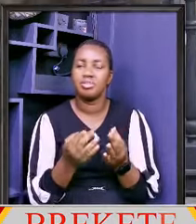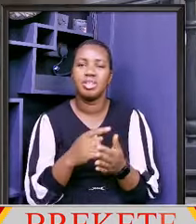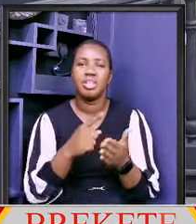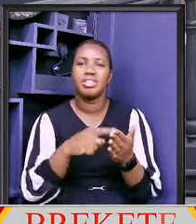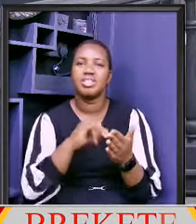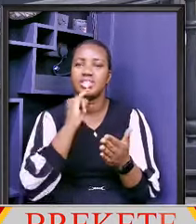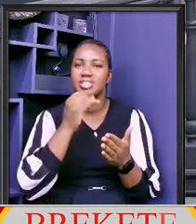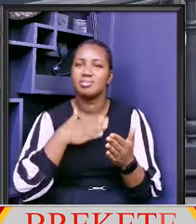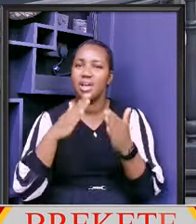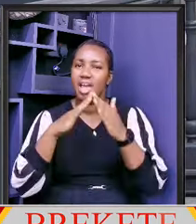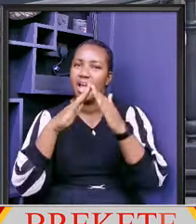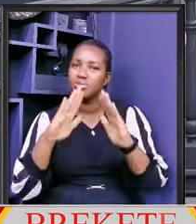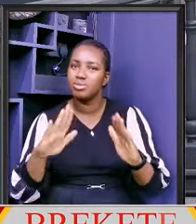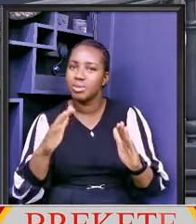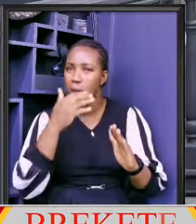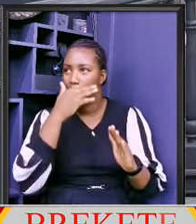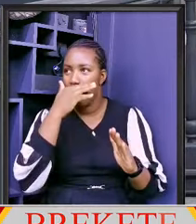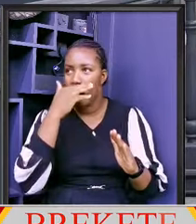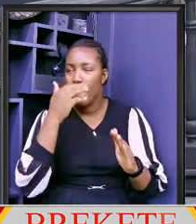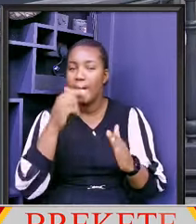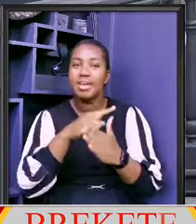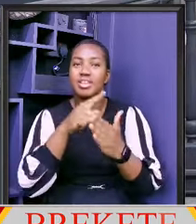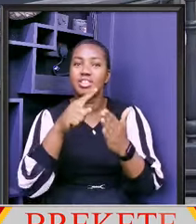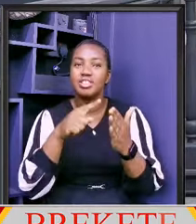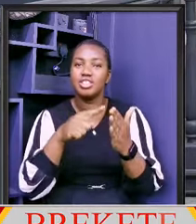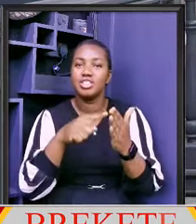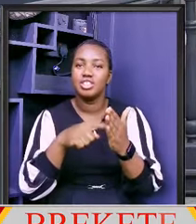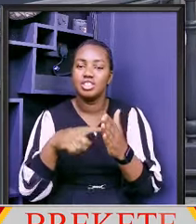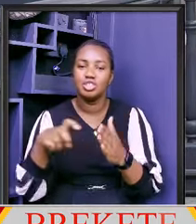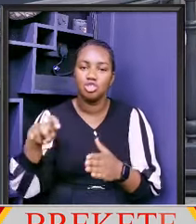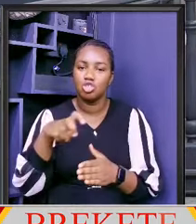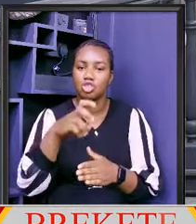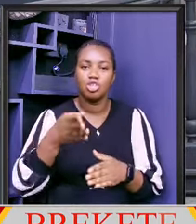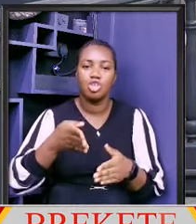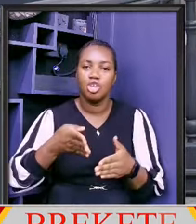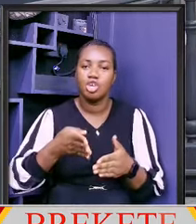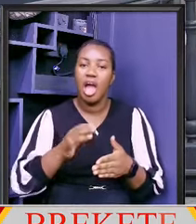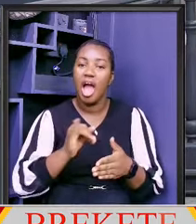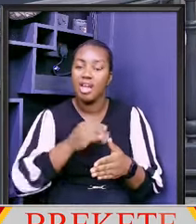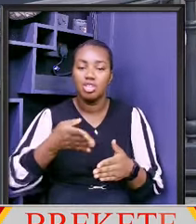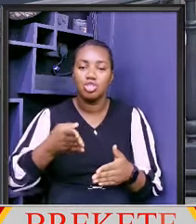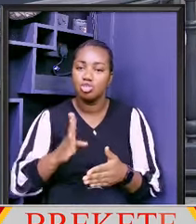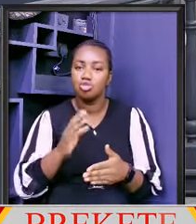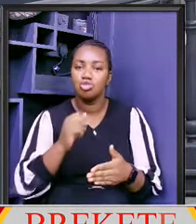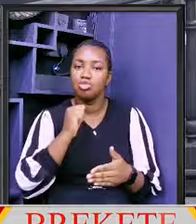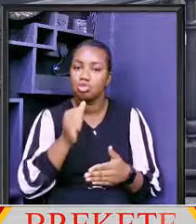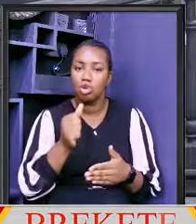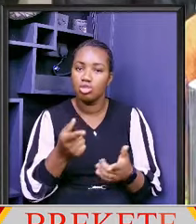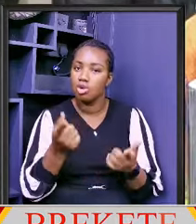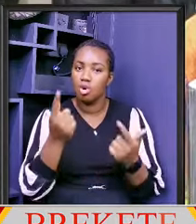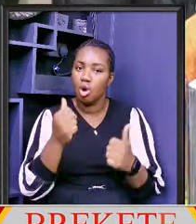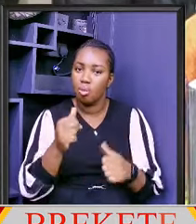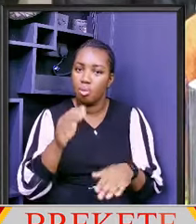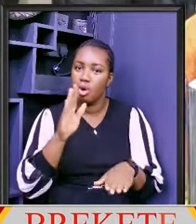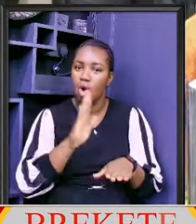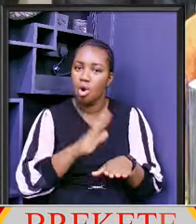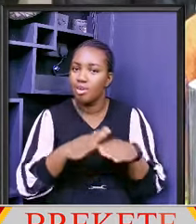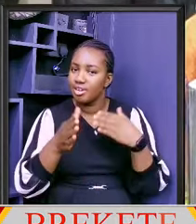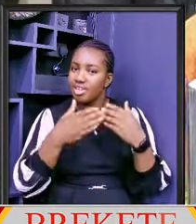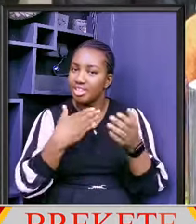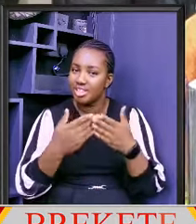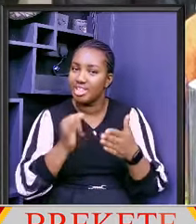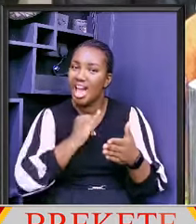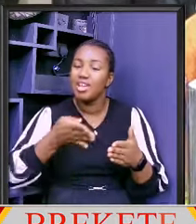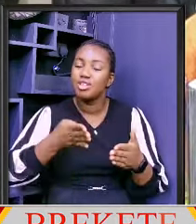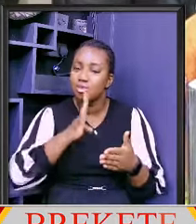This is my house. This journey is supposed not to come in this form. I supposed not to come on issue of kiss. Mm. I supposed